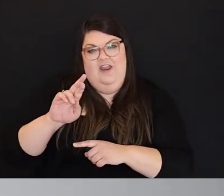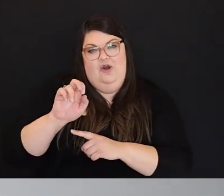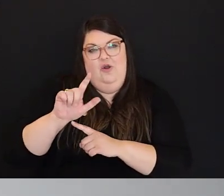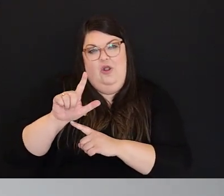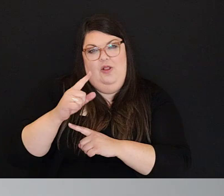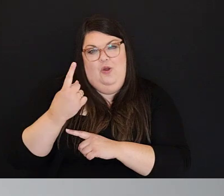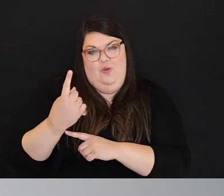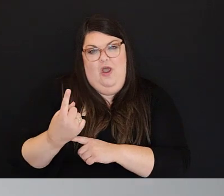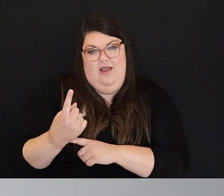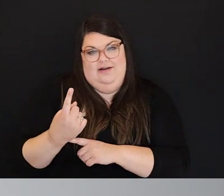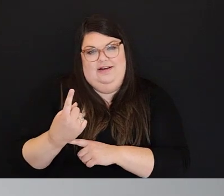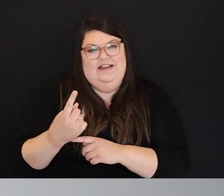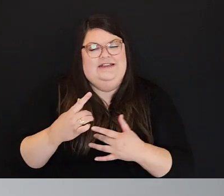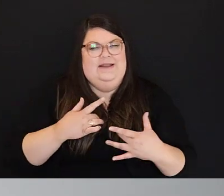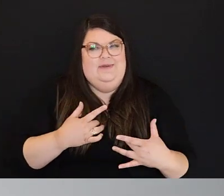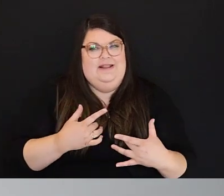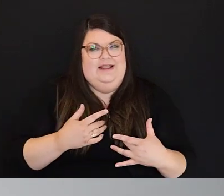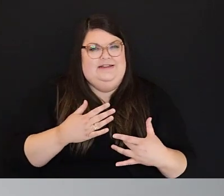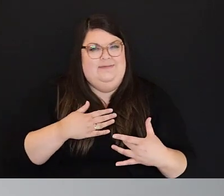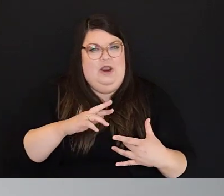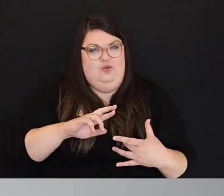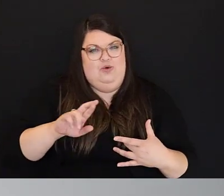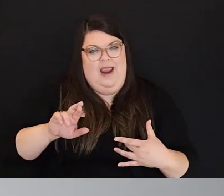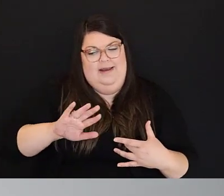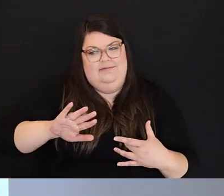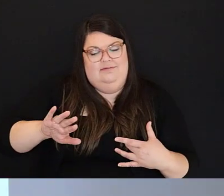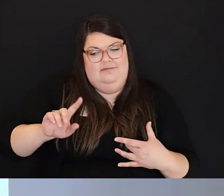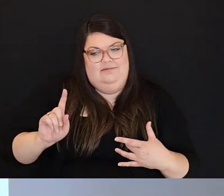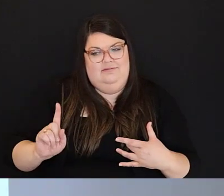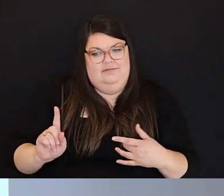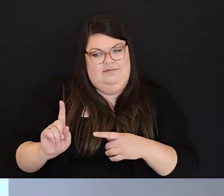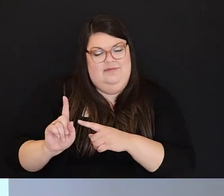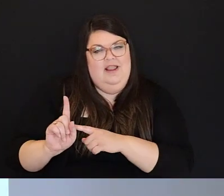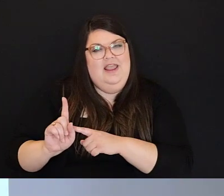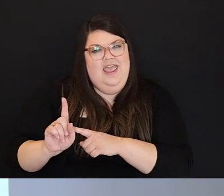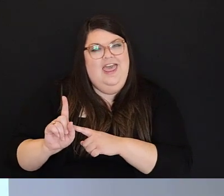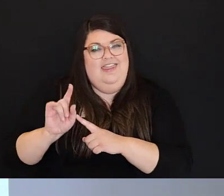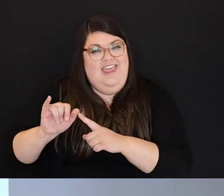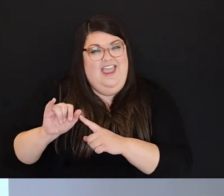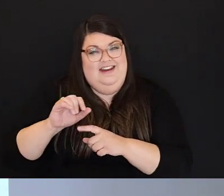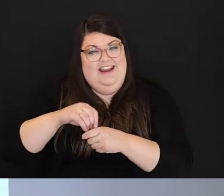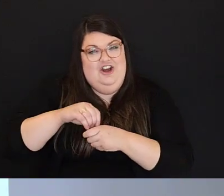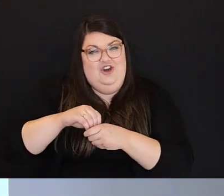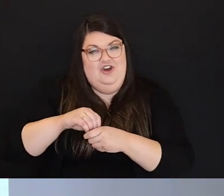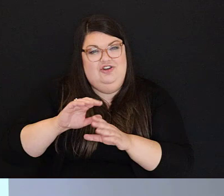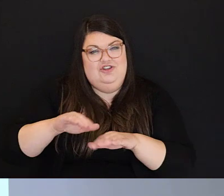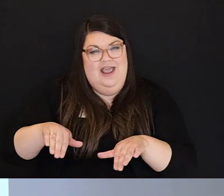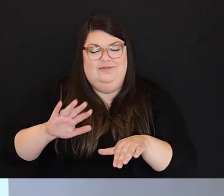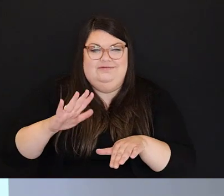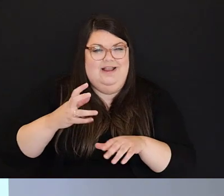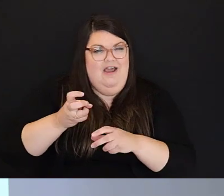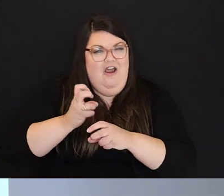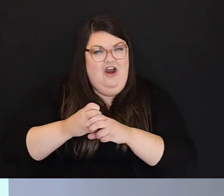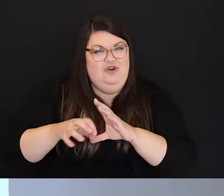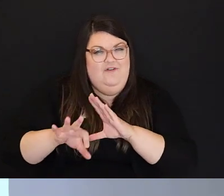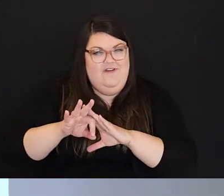like to my right, and this inner child was actually very hard to find within myself. I was able to kind of like separate that inner child,